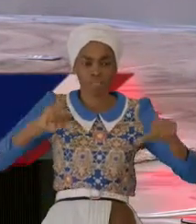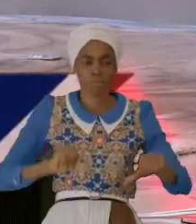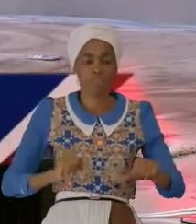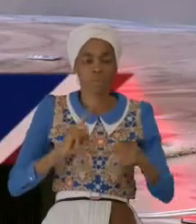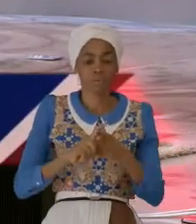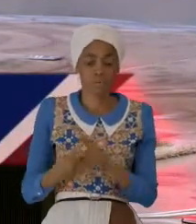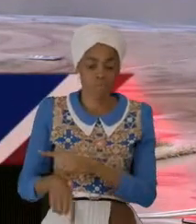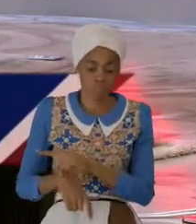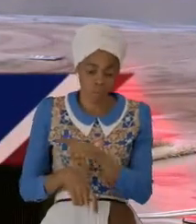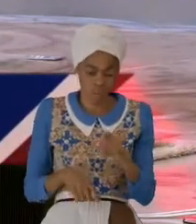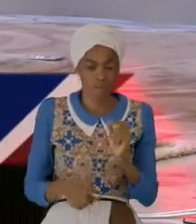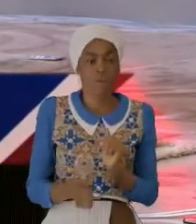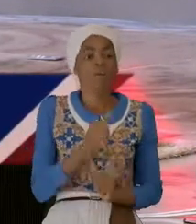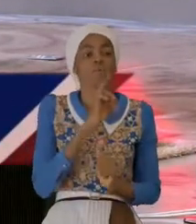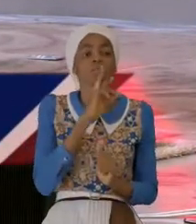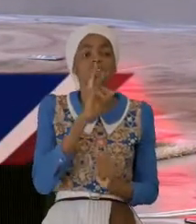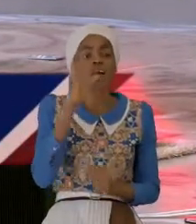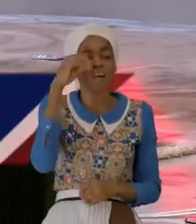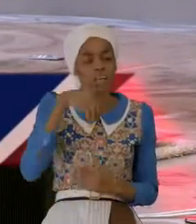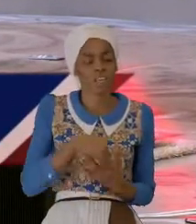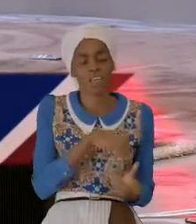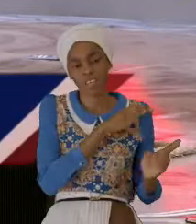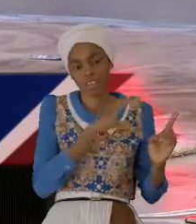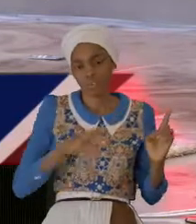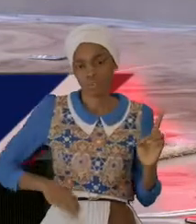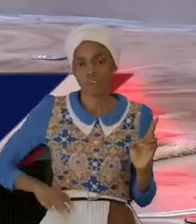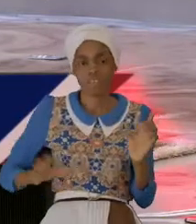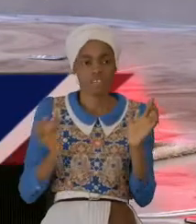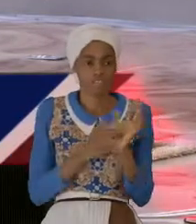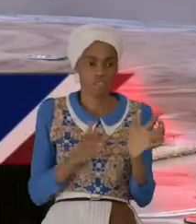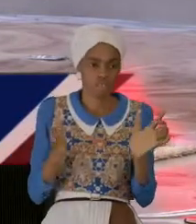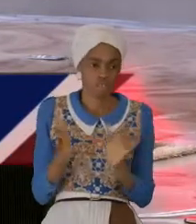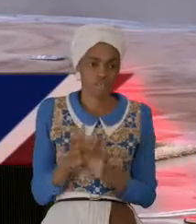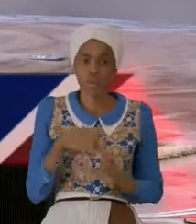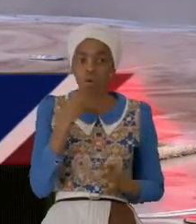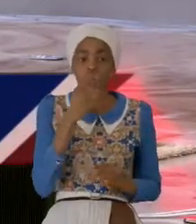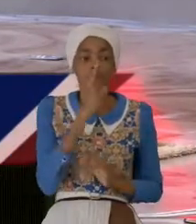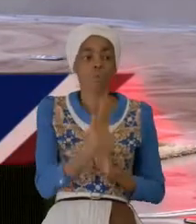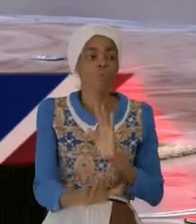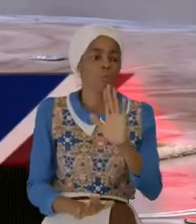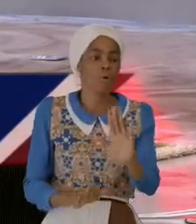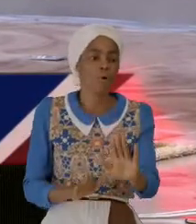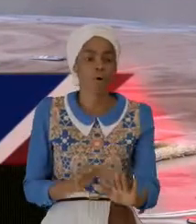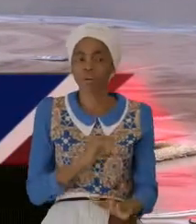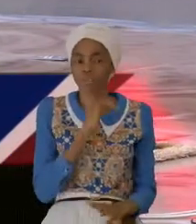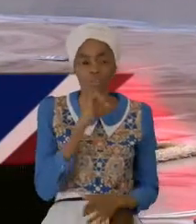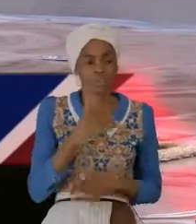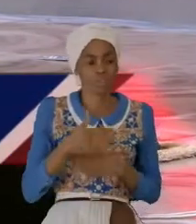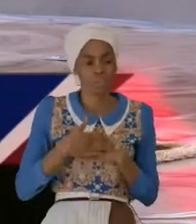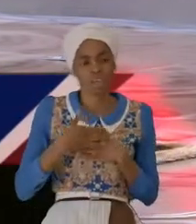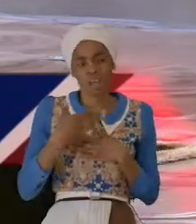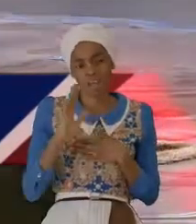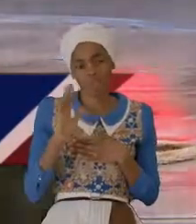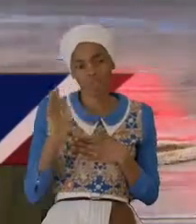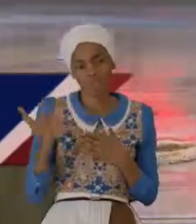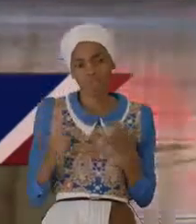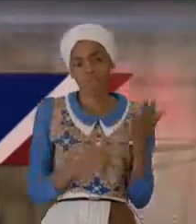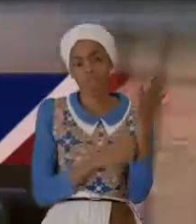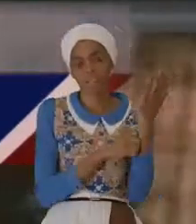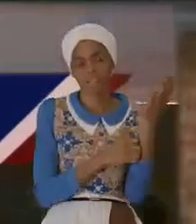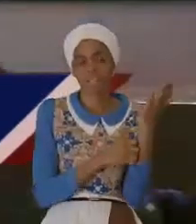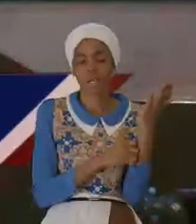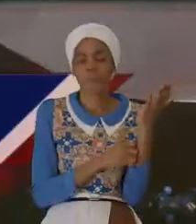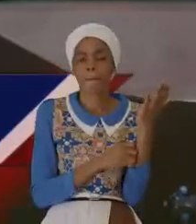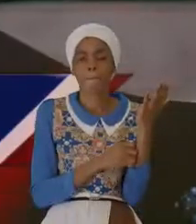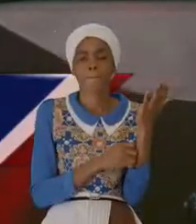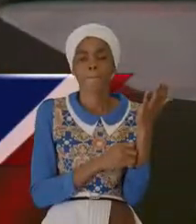them which are in Christ Jesus who walk not after the